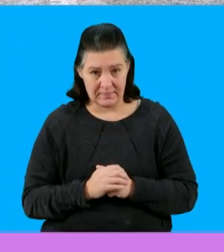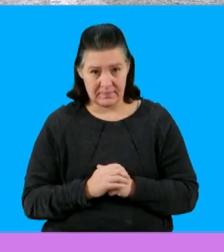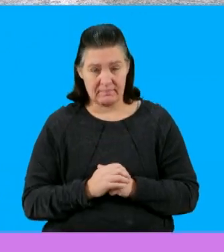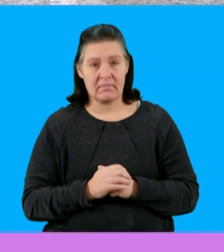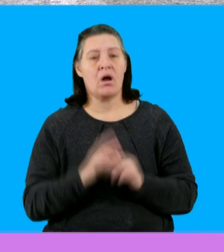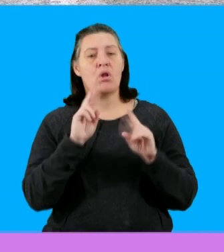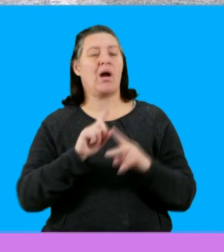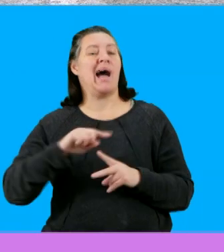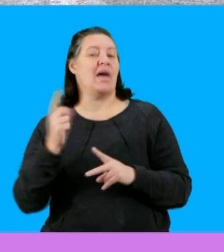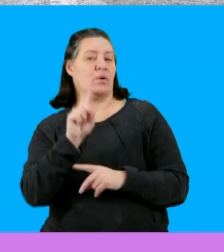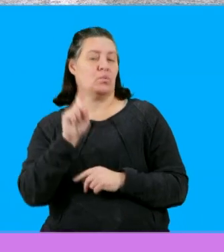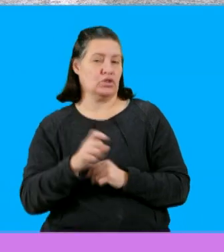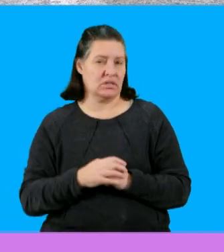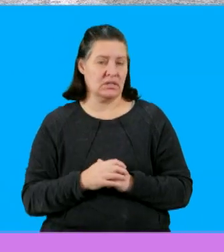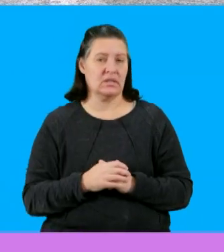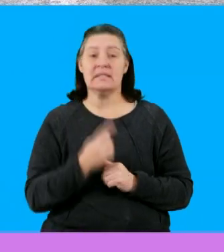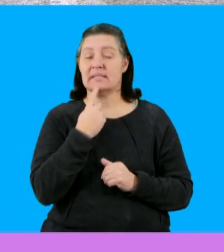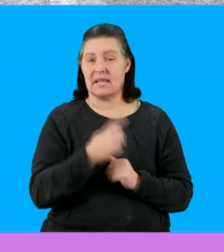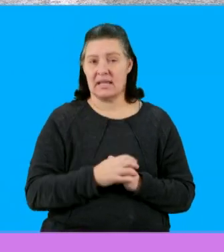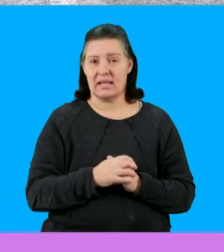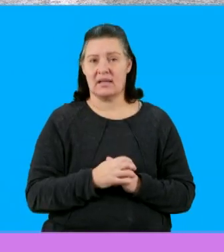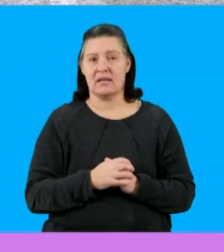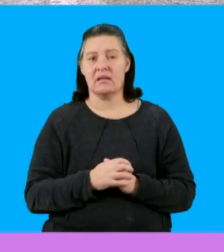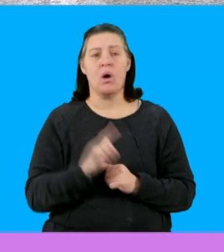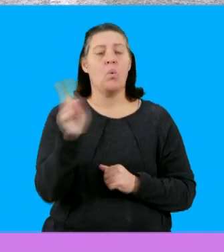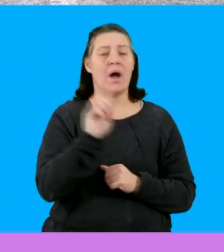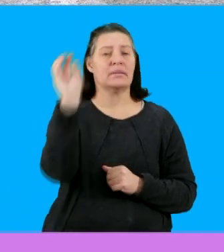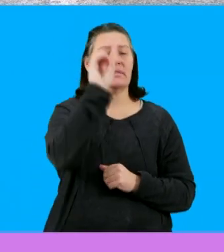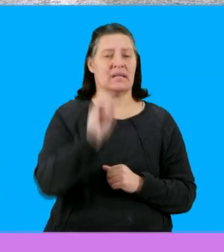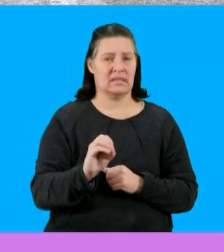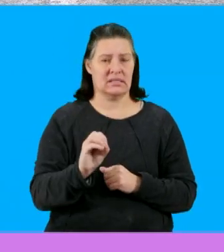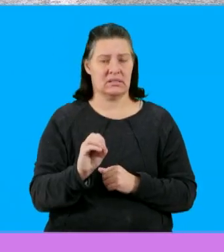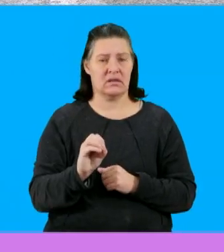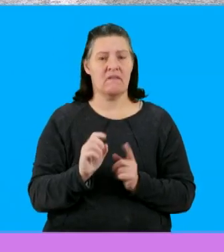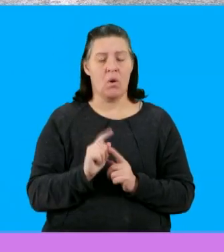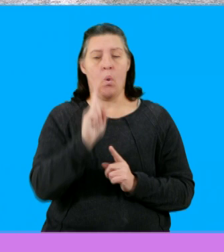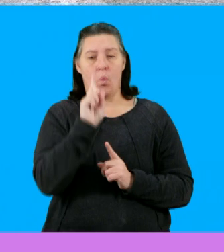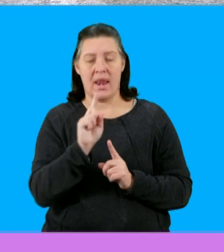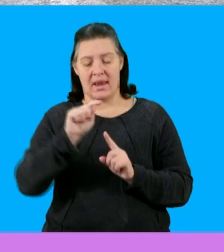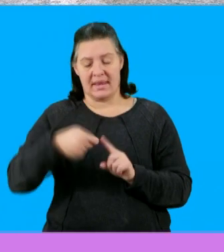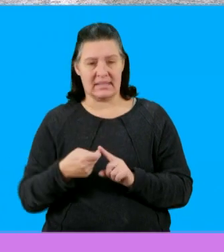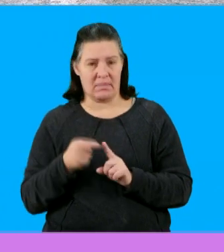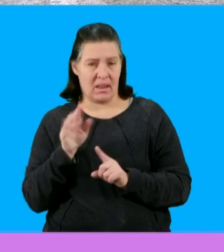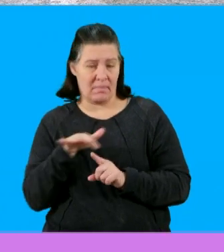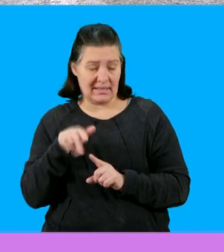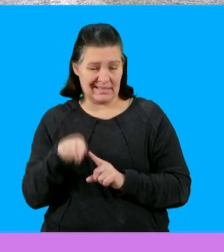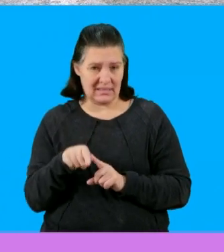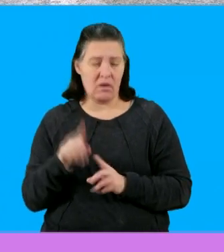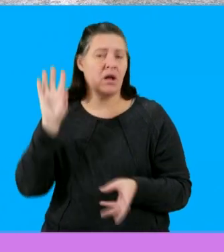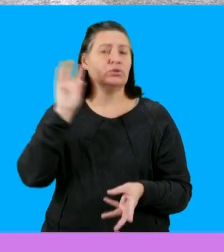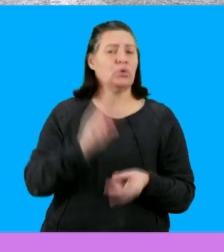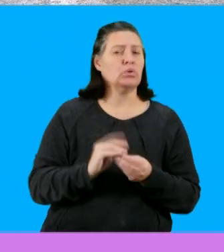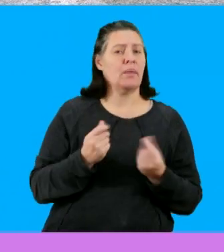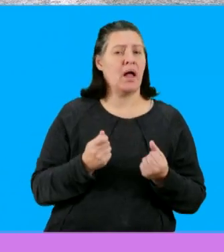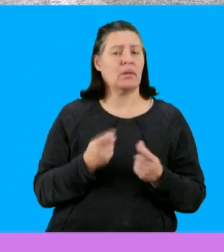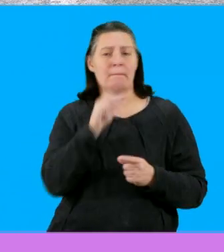Okay, let's look at another question. It says, what percentage, correct to 1 decimal place, of the total amount